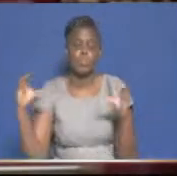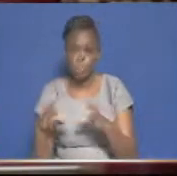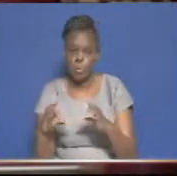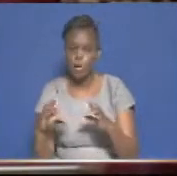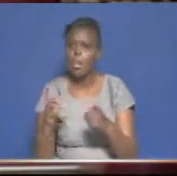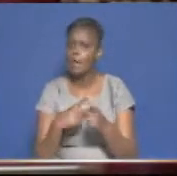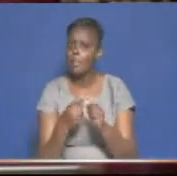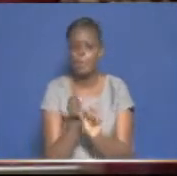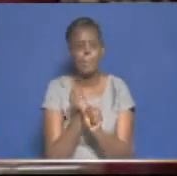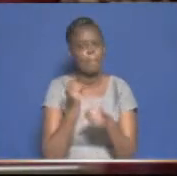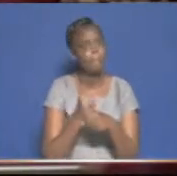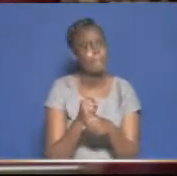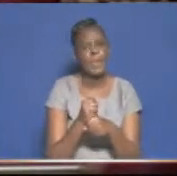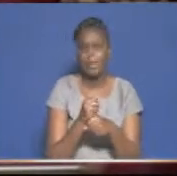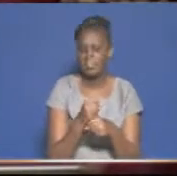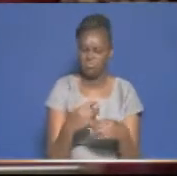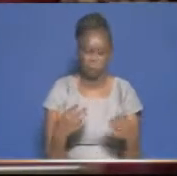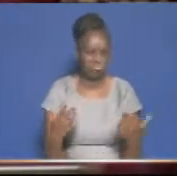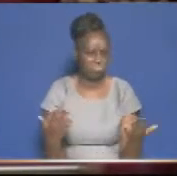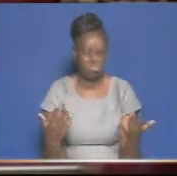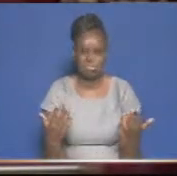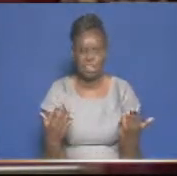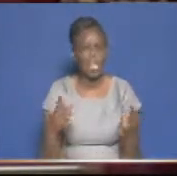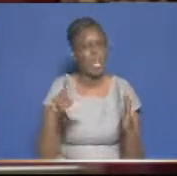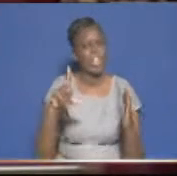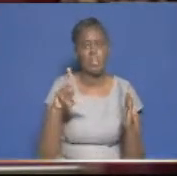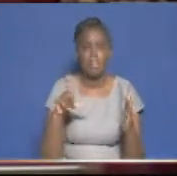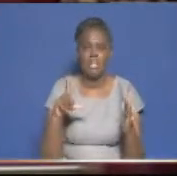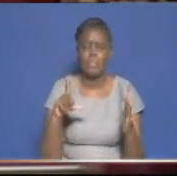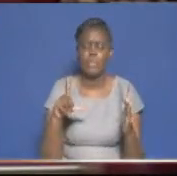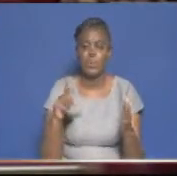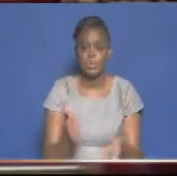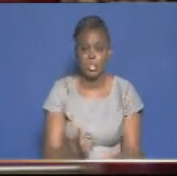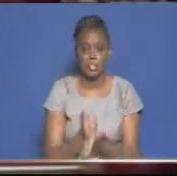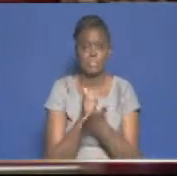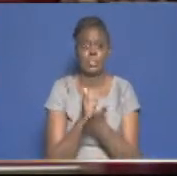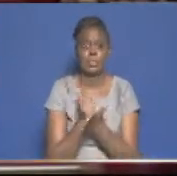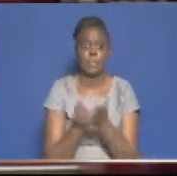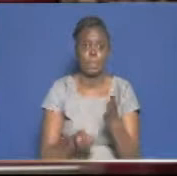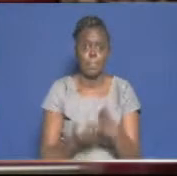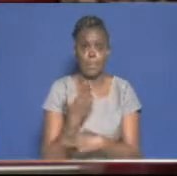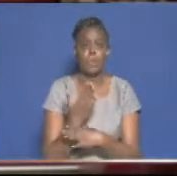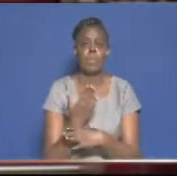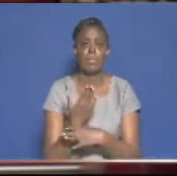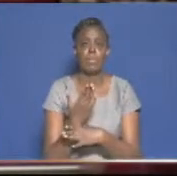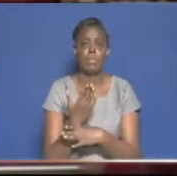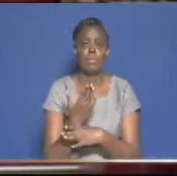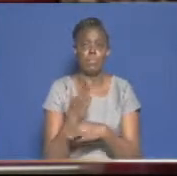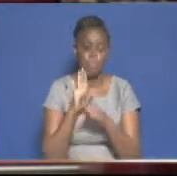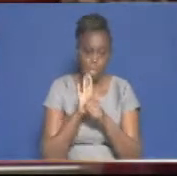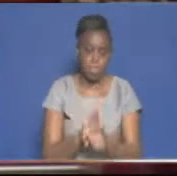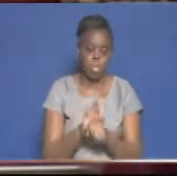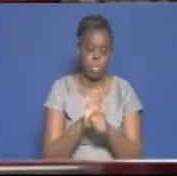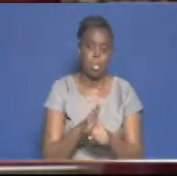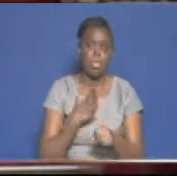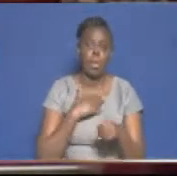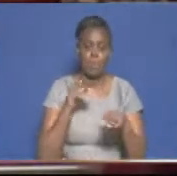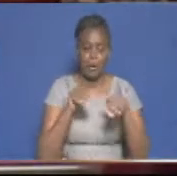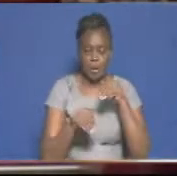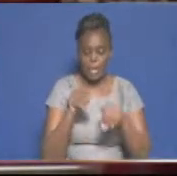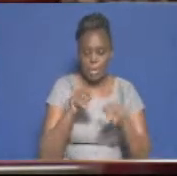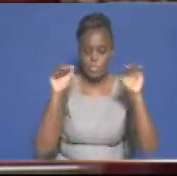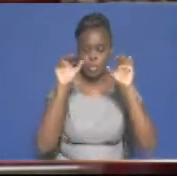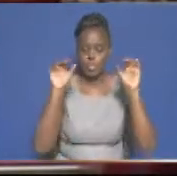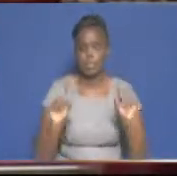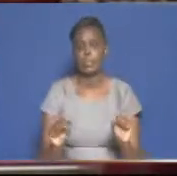be making nonsense of the legal system that we have created to underpin our electoral